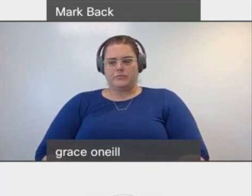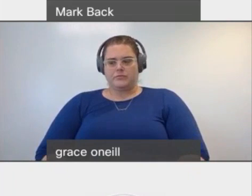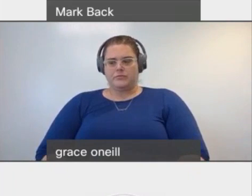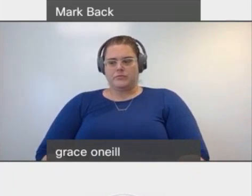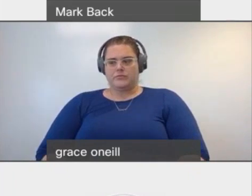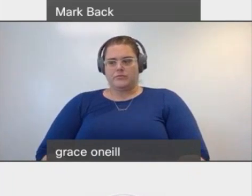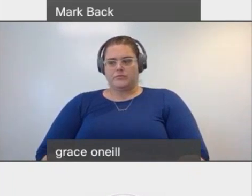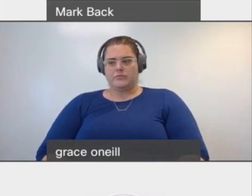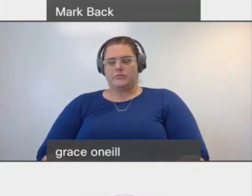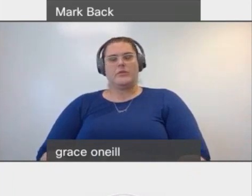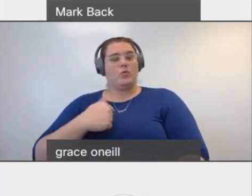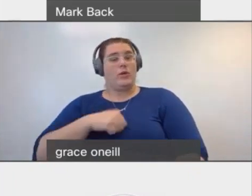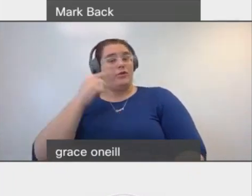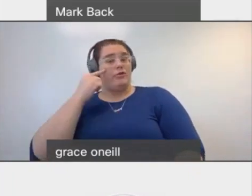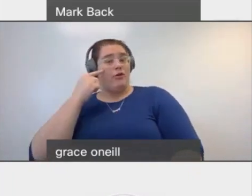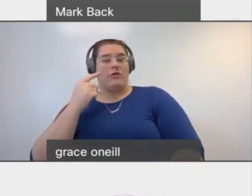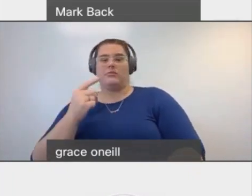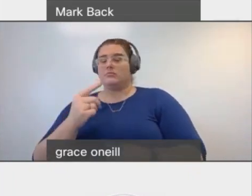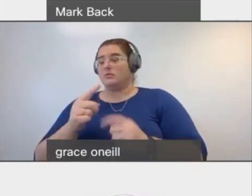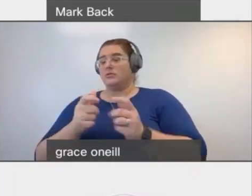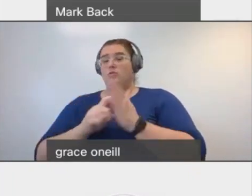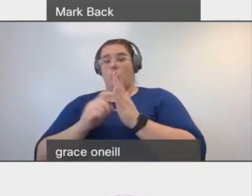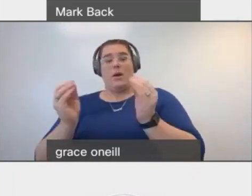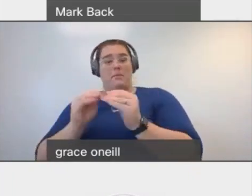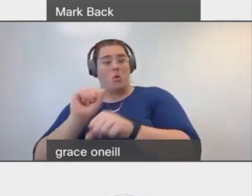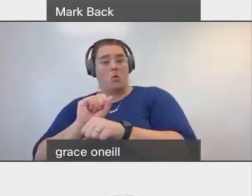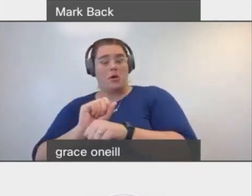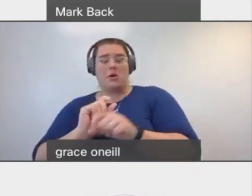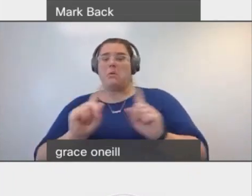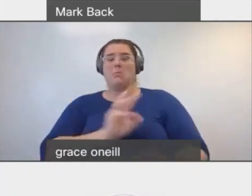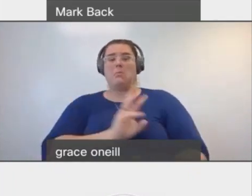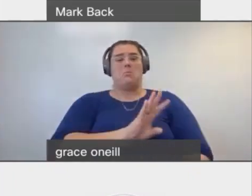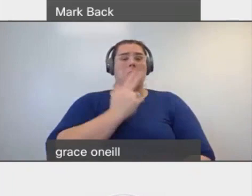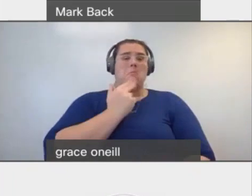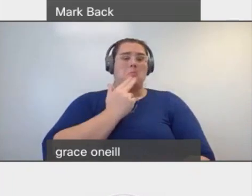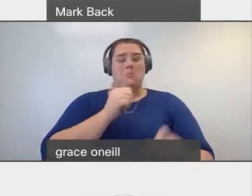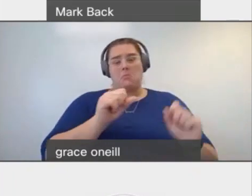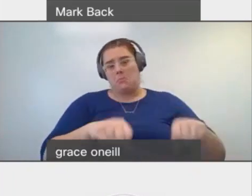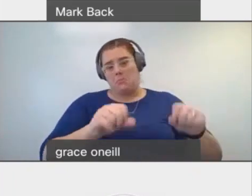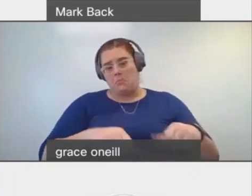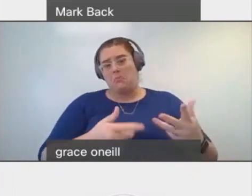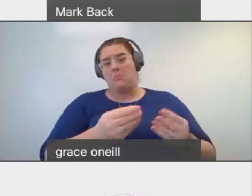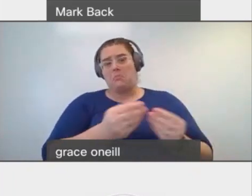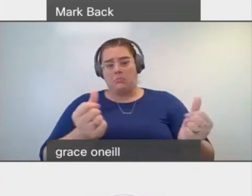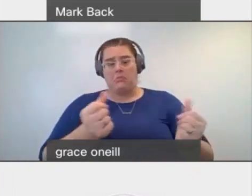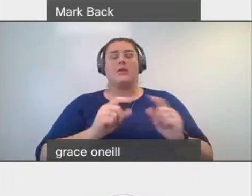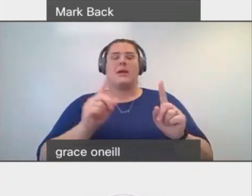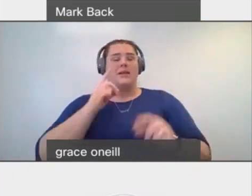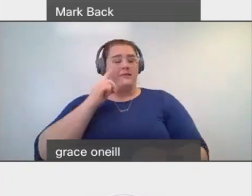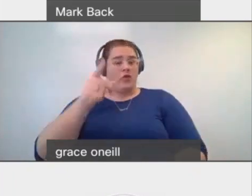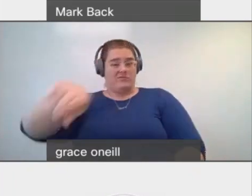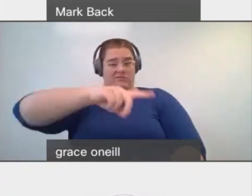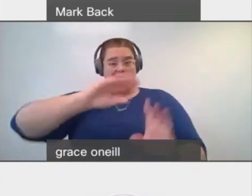widespread work as we thought it would. However, as I said, for the providers, you would be able to see what authorizations you